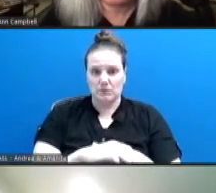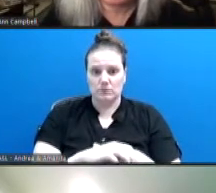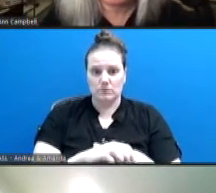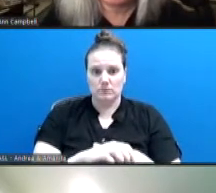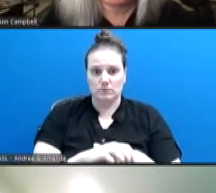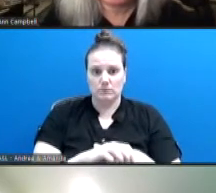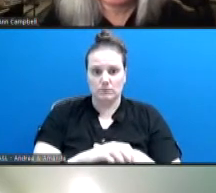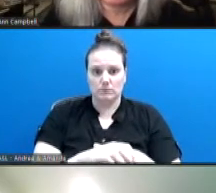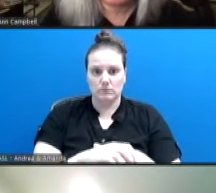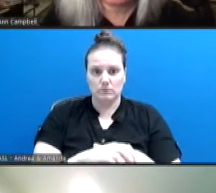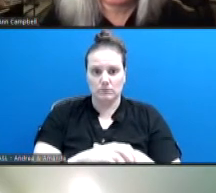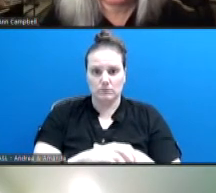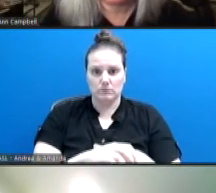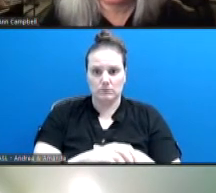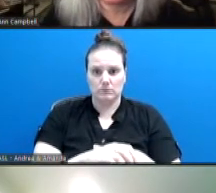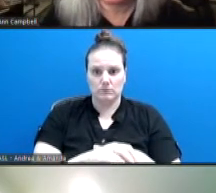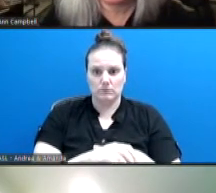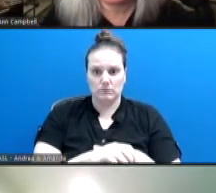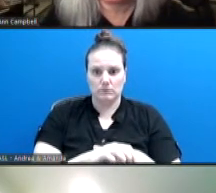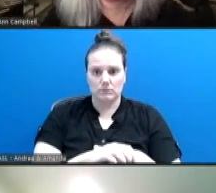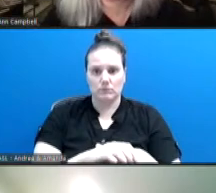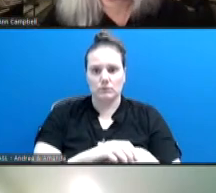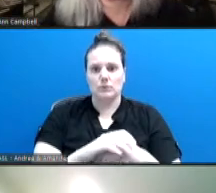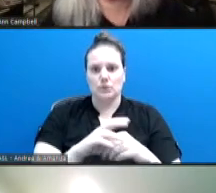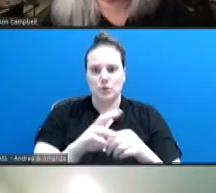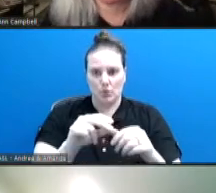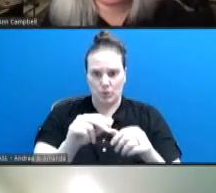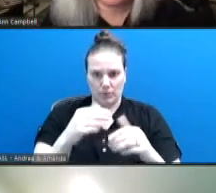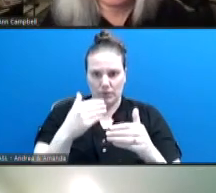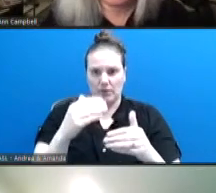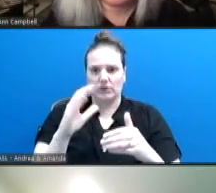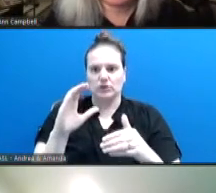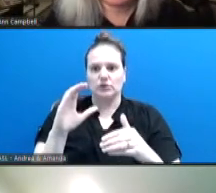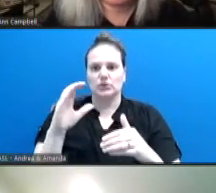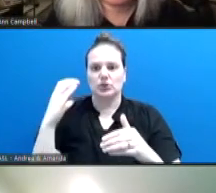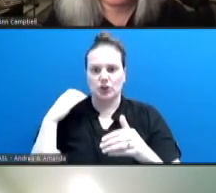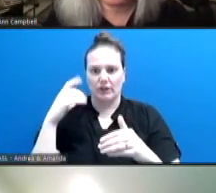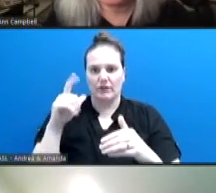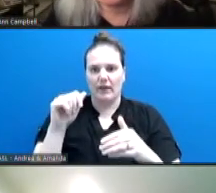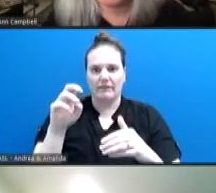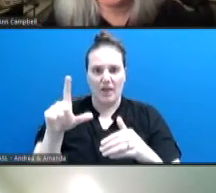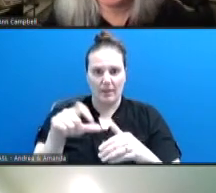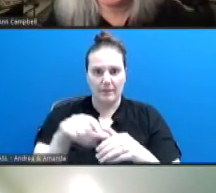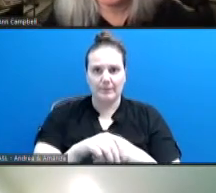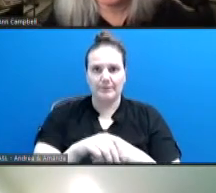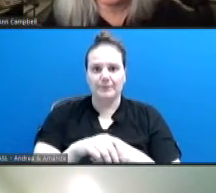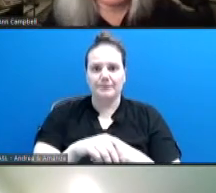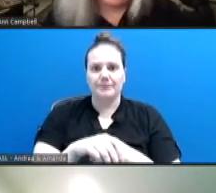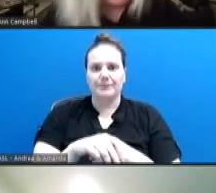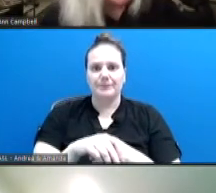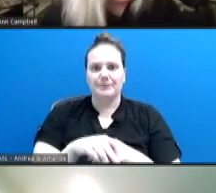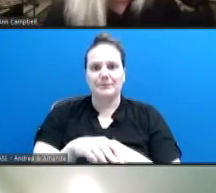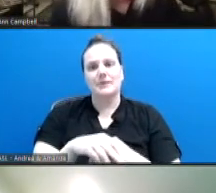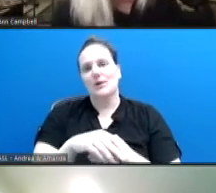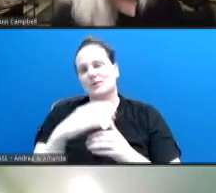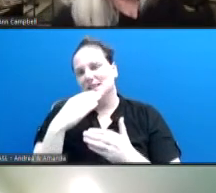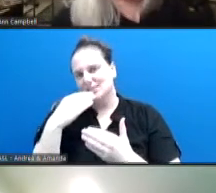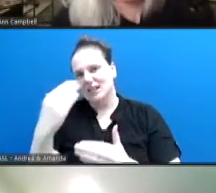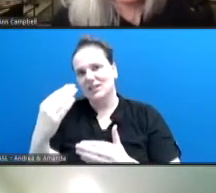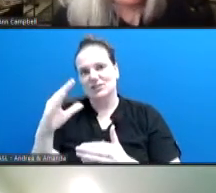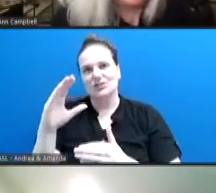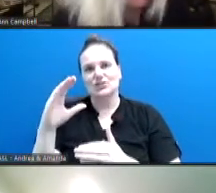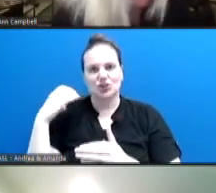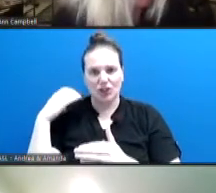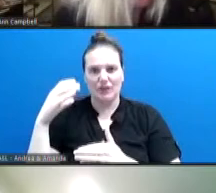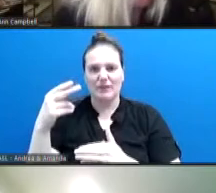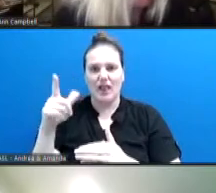Okay, apparently not. Chief Lavelle, thank you. Pardon me? I was saying thanks to Chief Lavelle.